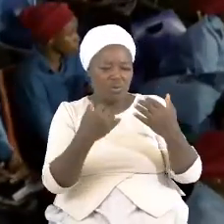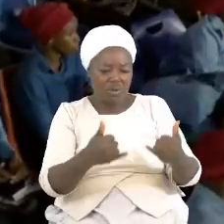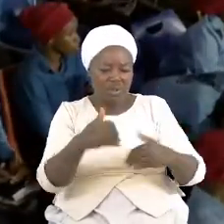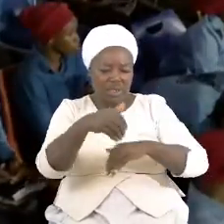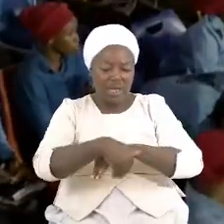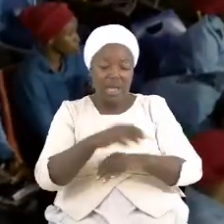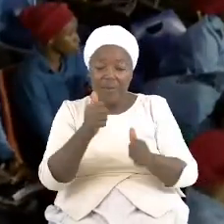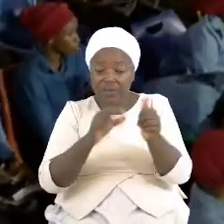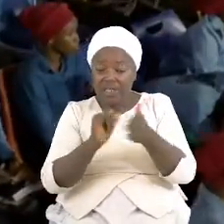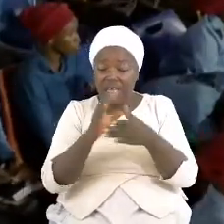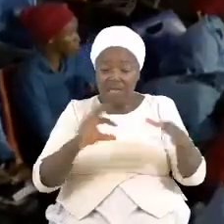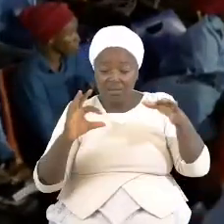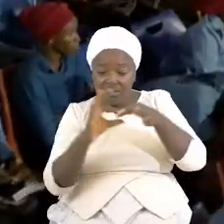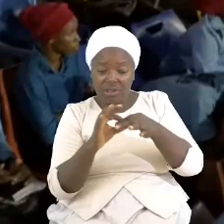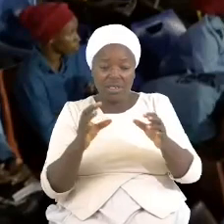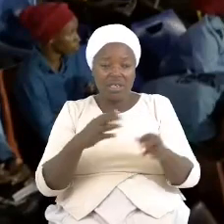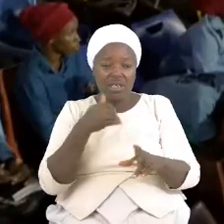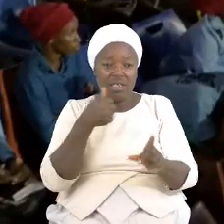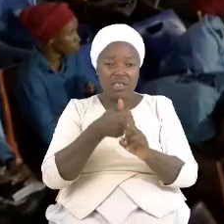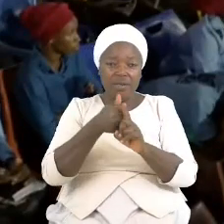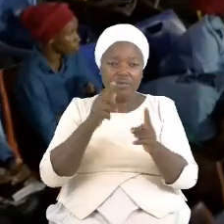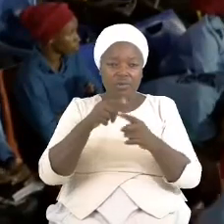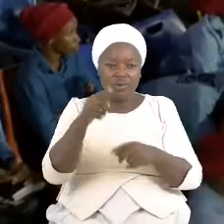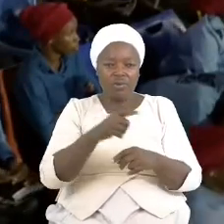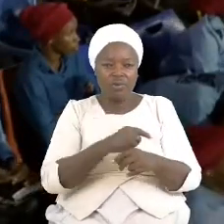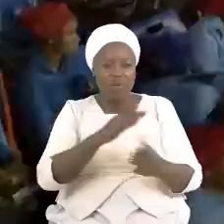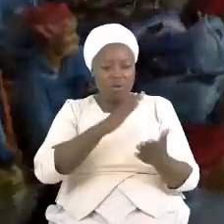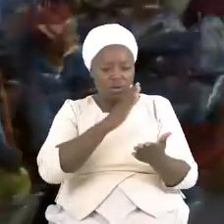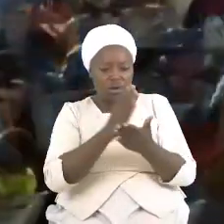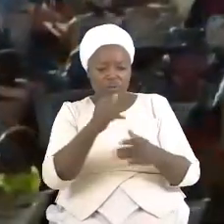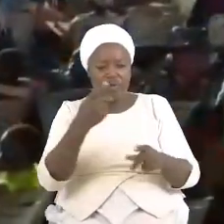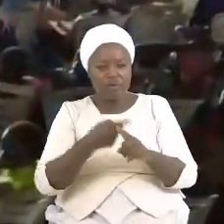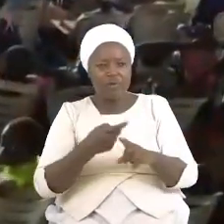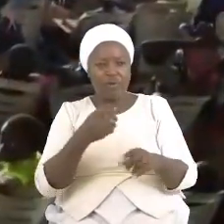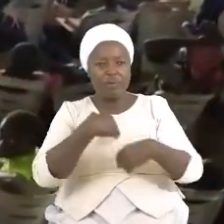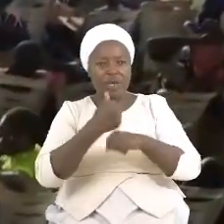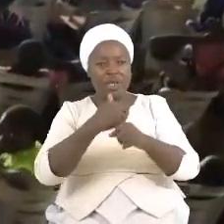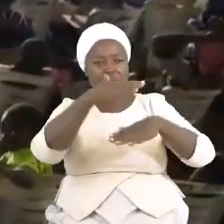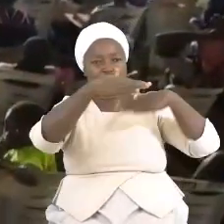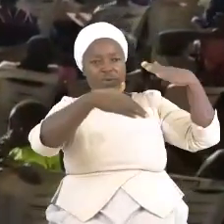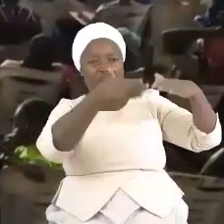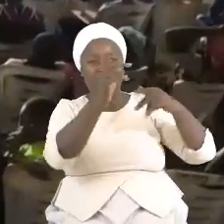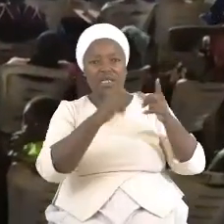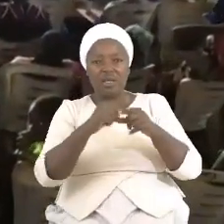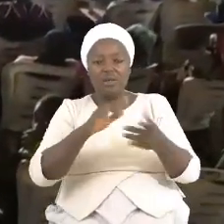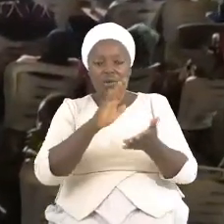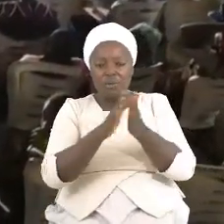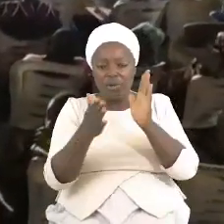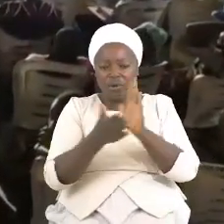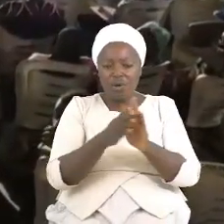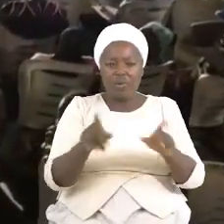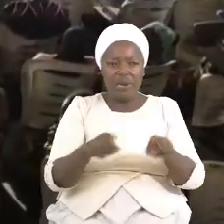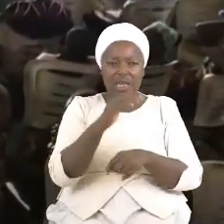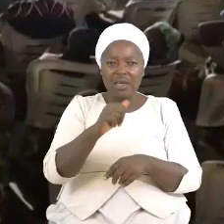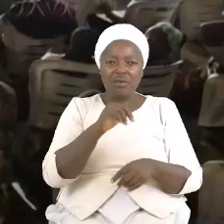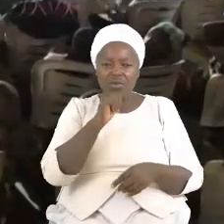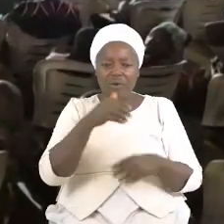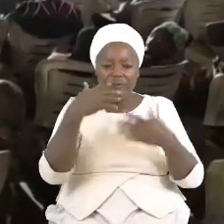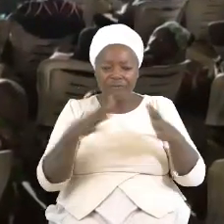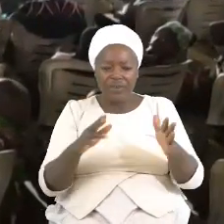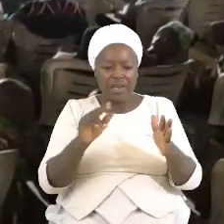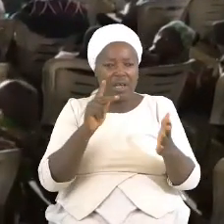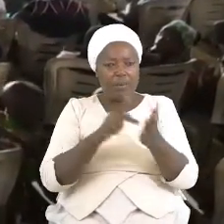to you, hindering you from making progress, and you become like an unfinished project. You say